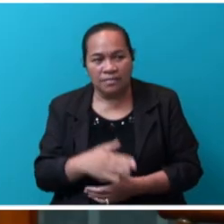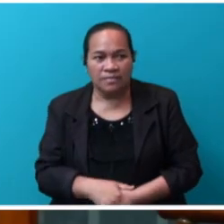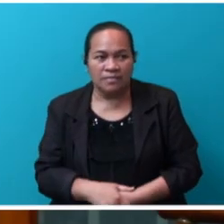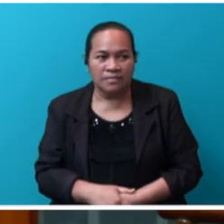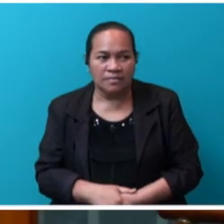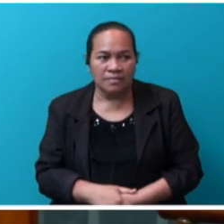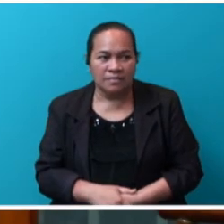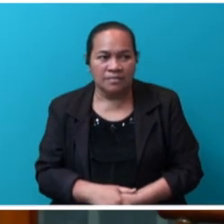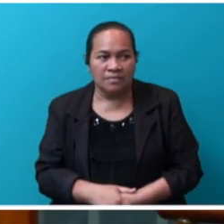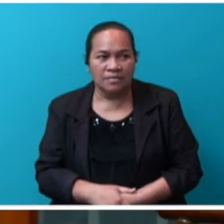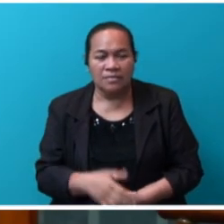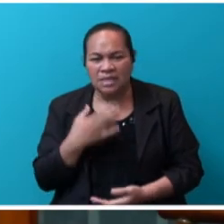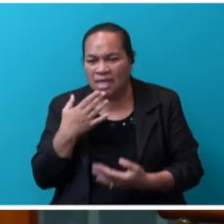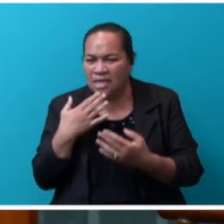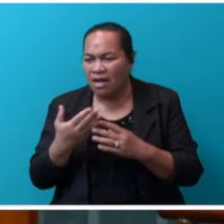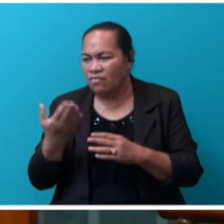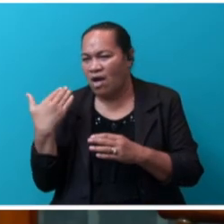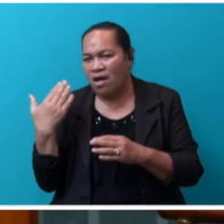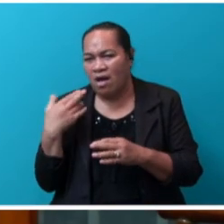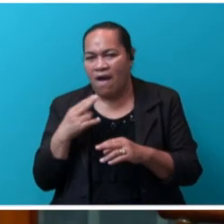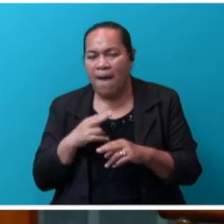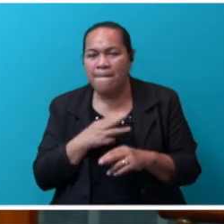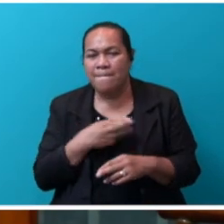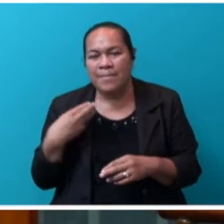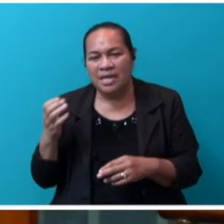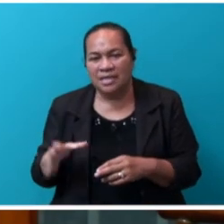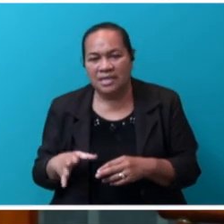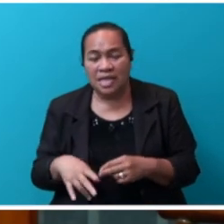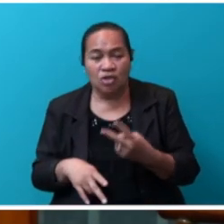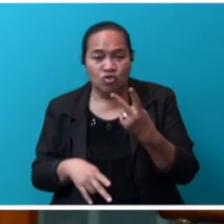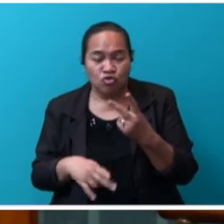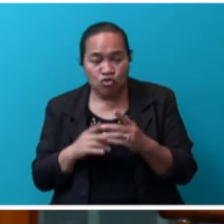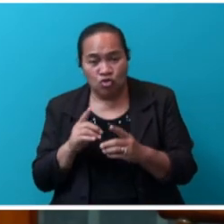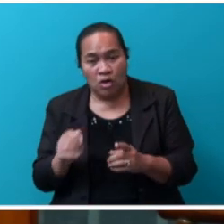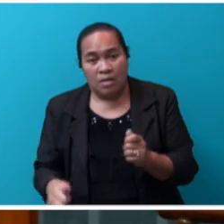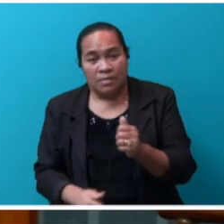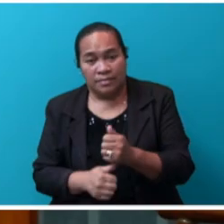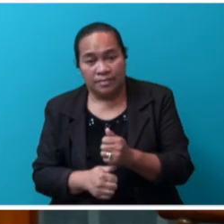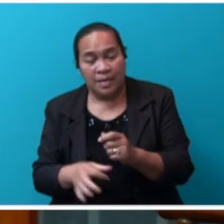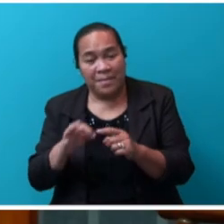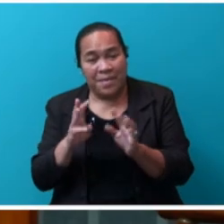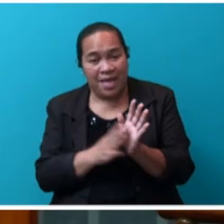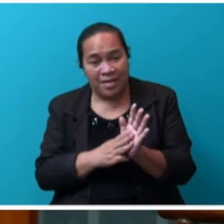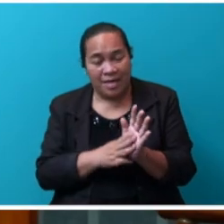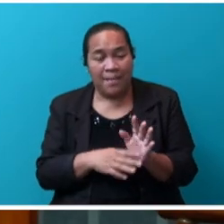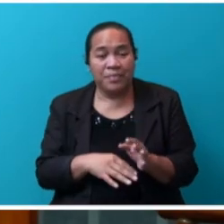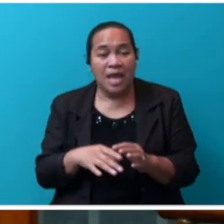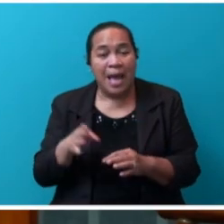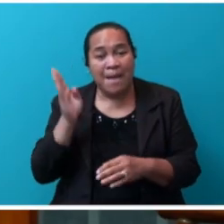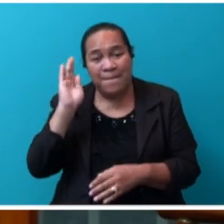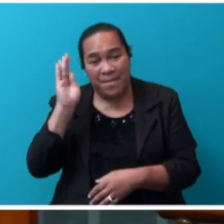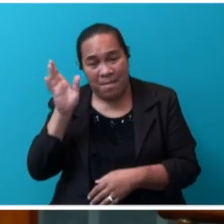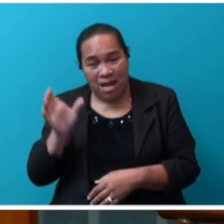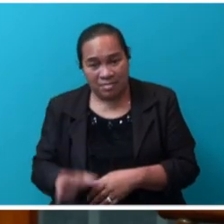and acknowledge the former ministers, two DPMs, Honorable Biman Prasad and